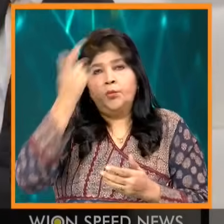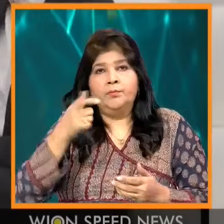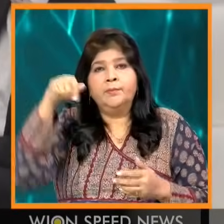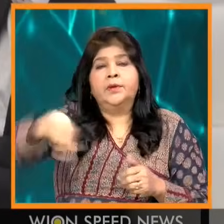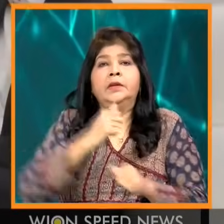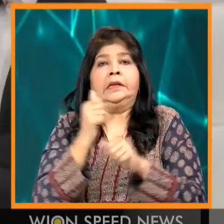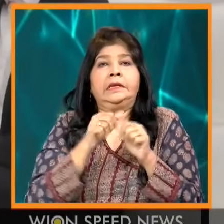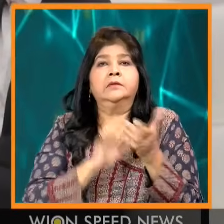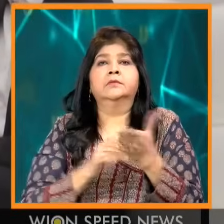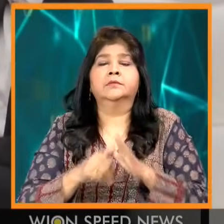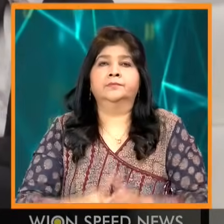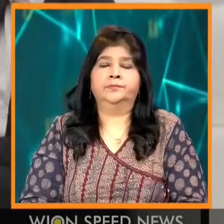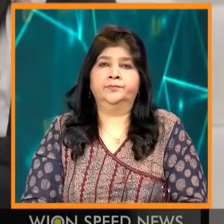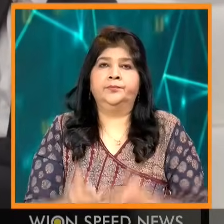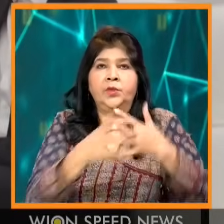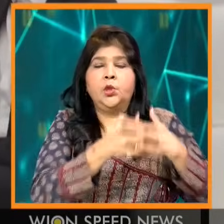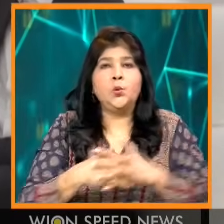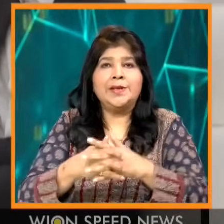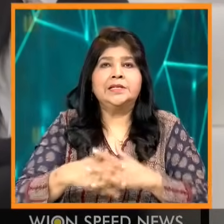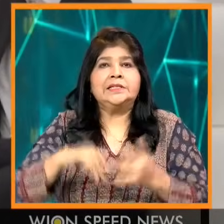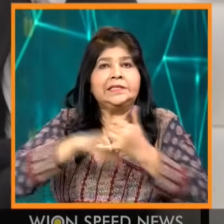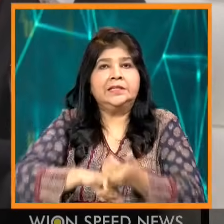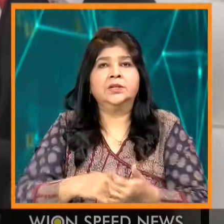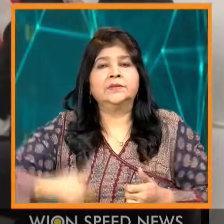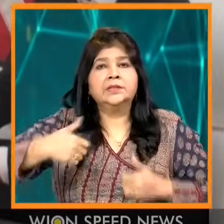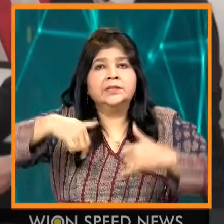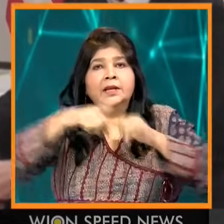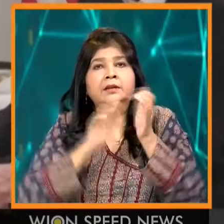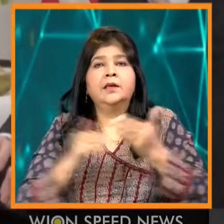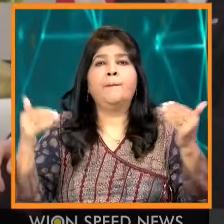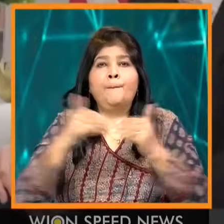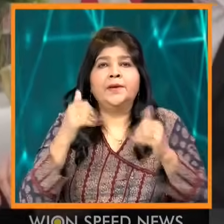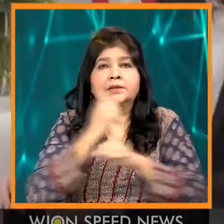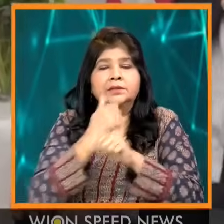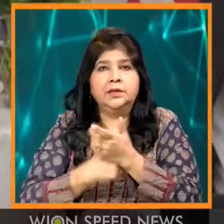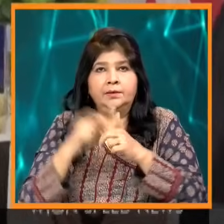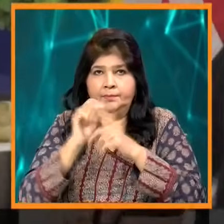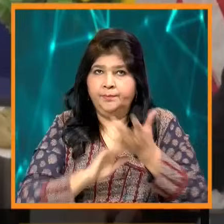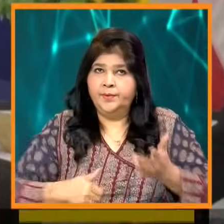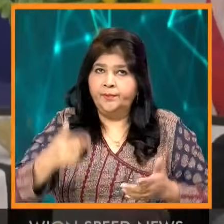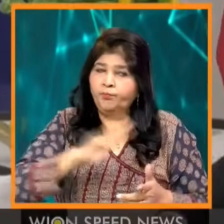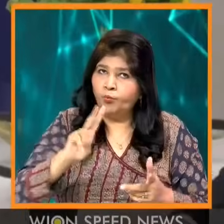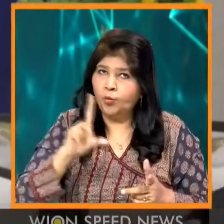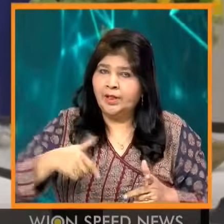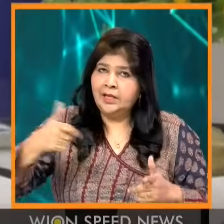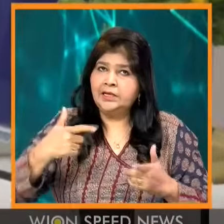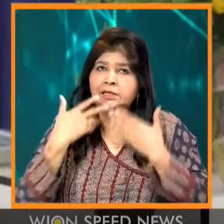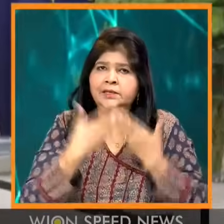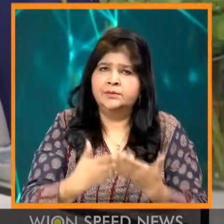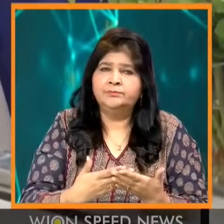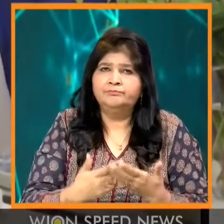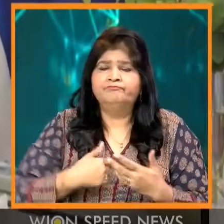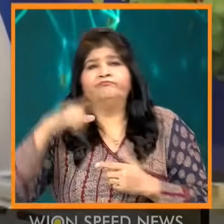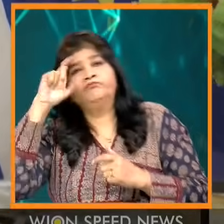Gaza. U.S. Secretary of State Antony Blinken met with Greek Prime Minister, and both the leaders expressed concerns